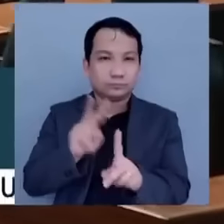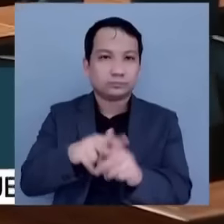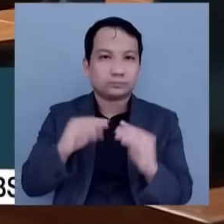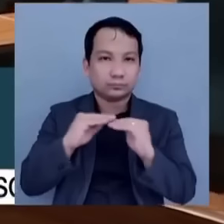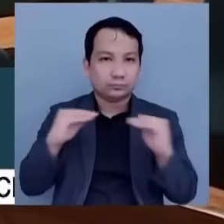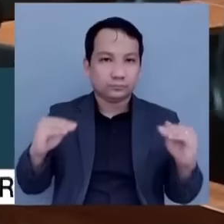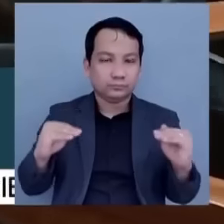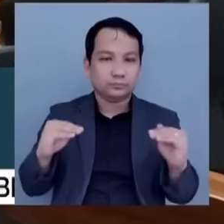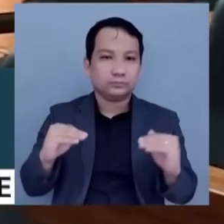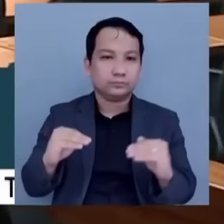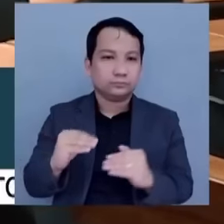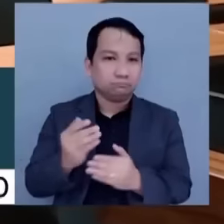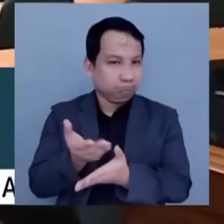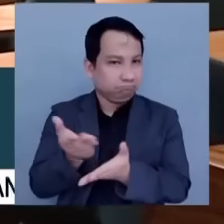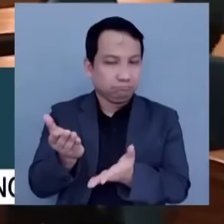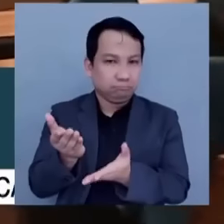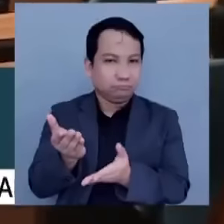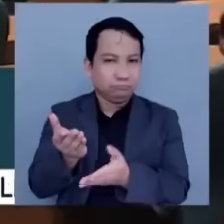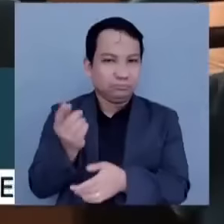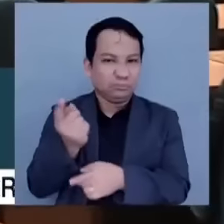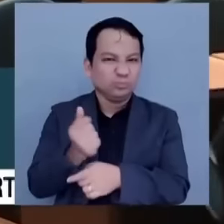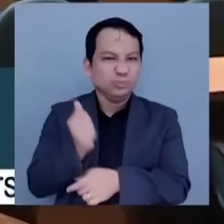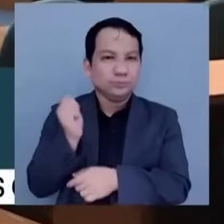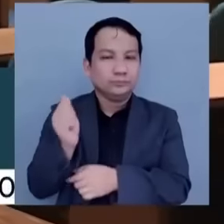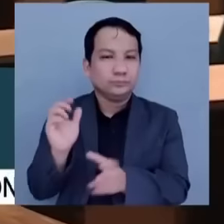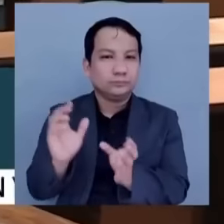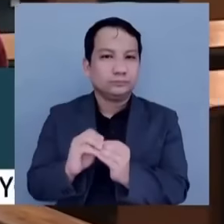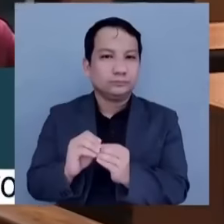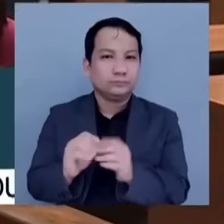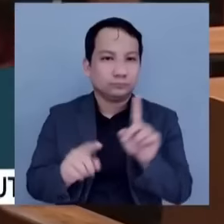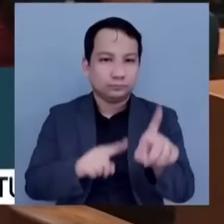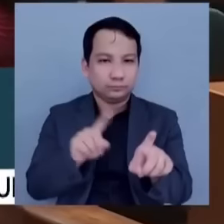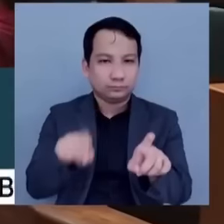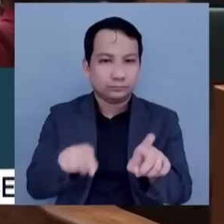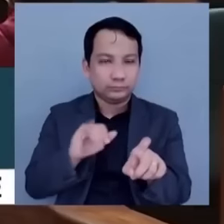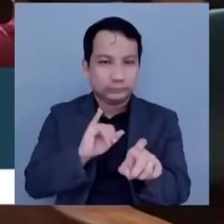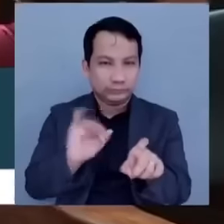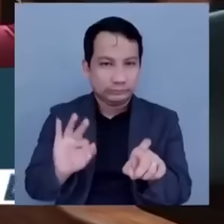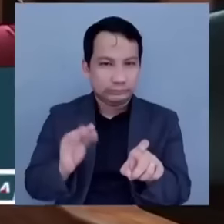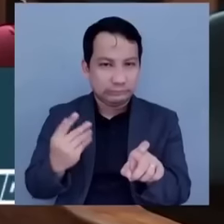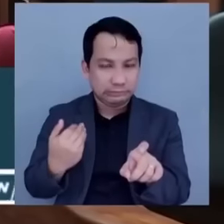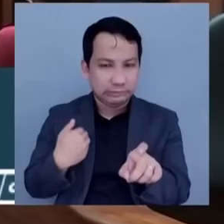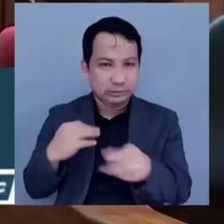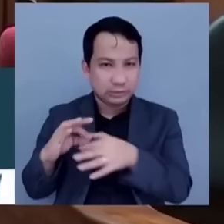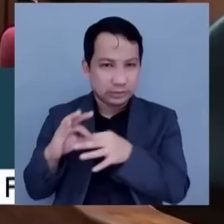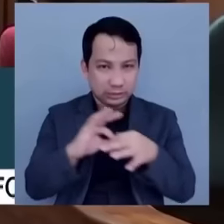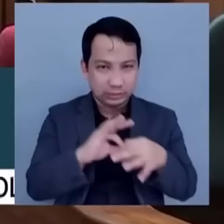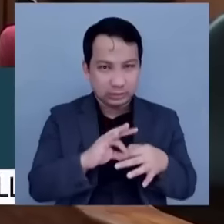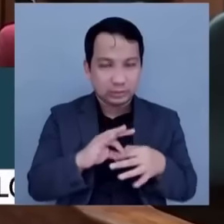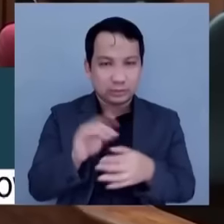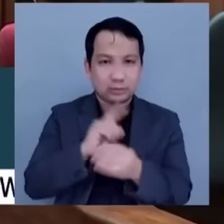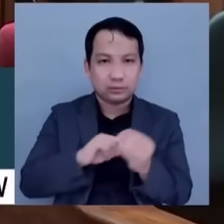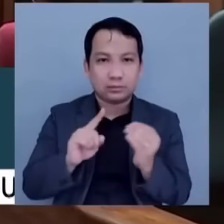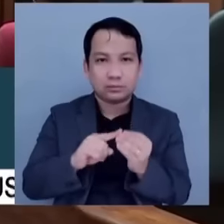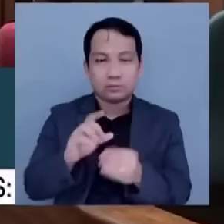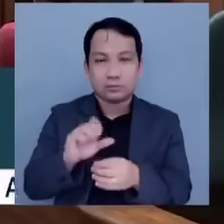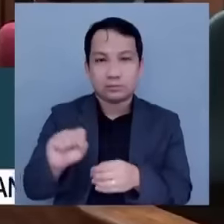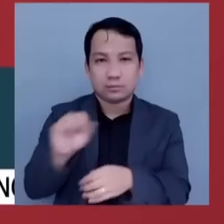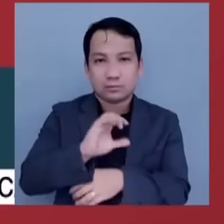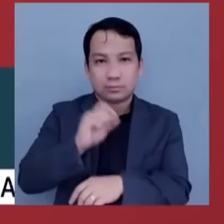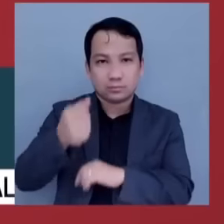But then it should. They are also questioning if it is related to the Supreme Court case, which